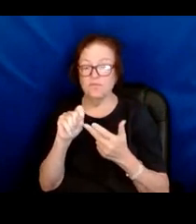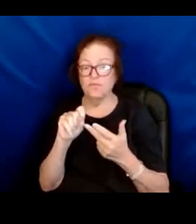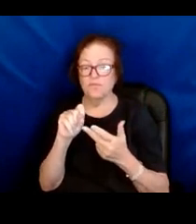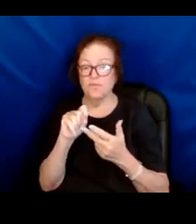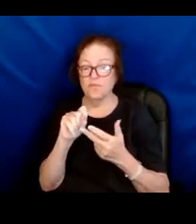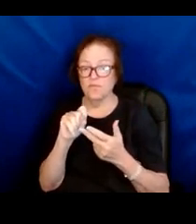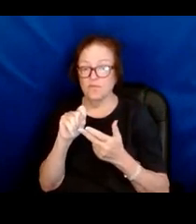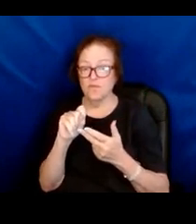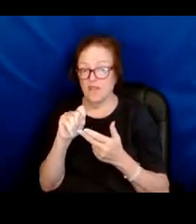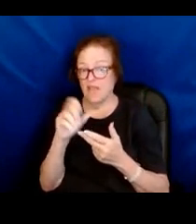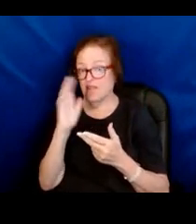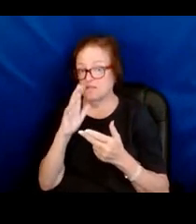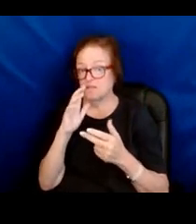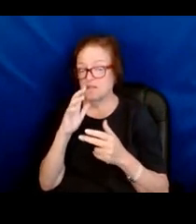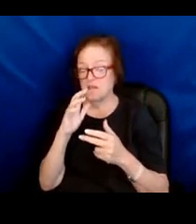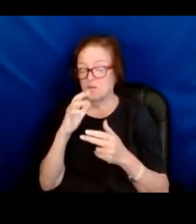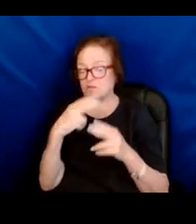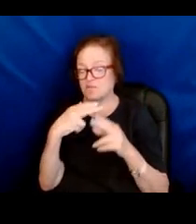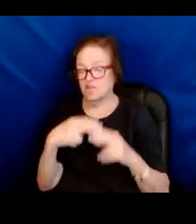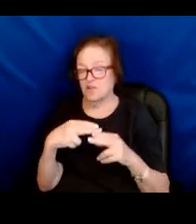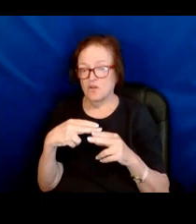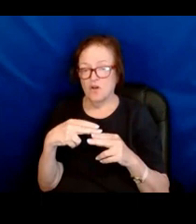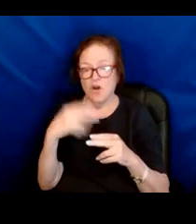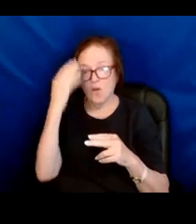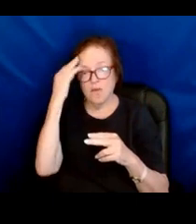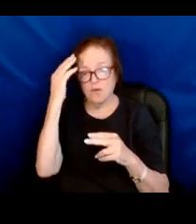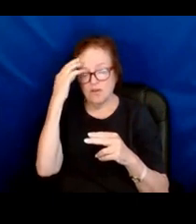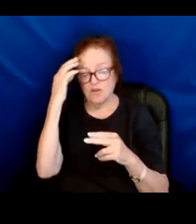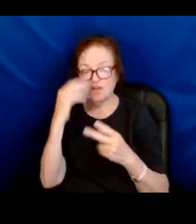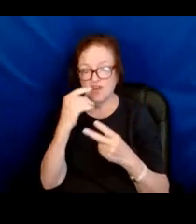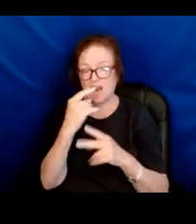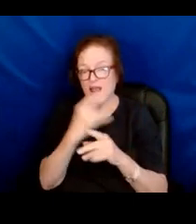was then labeled as mental retardation and alcohol and drug abuse.